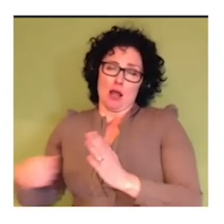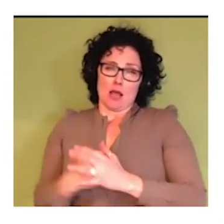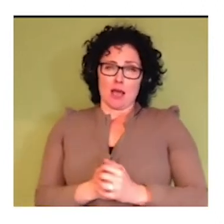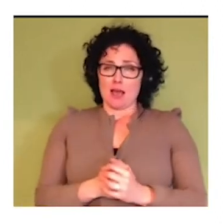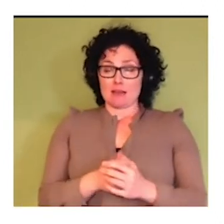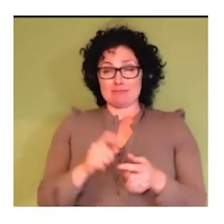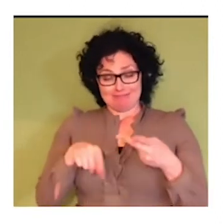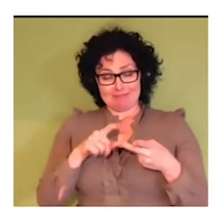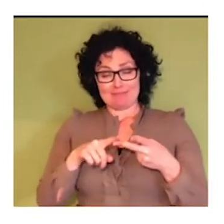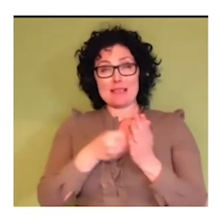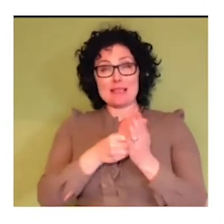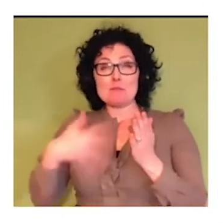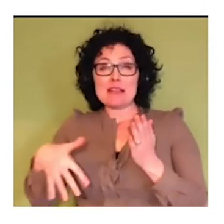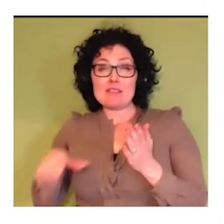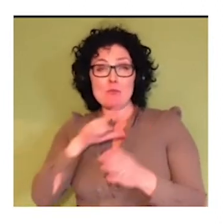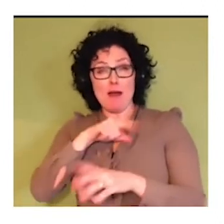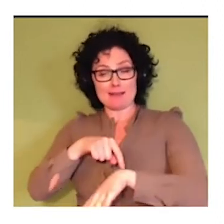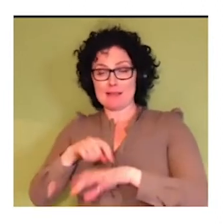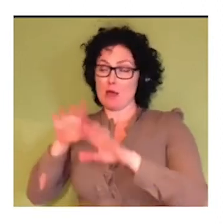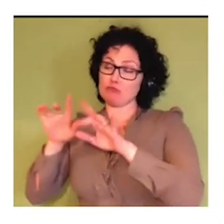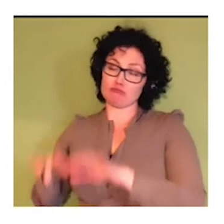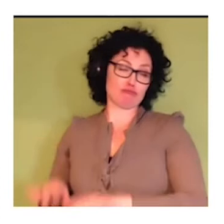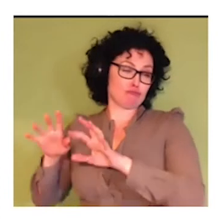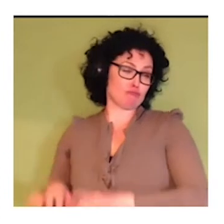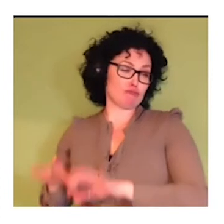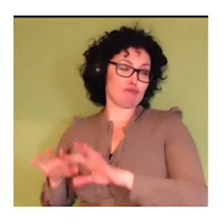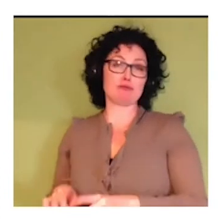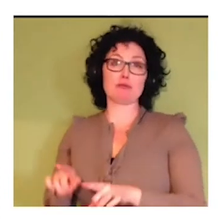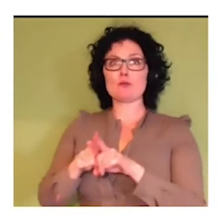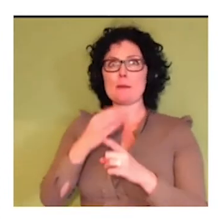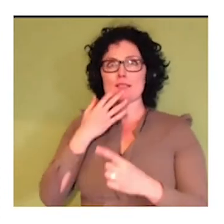expensive, therefore, and it's also prone to human error.